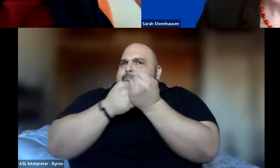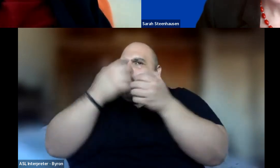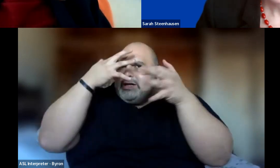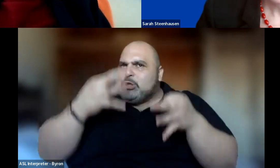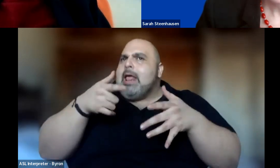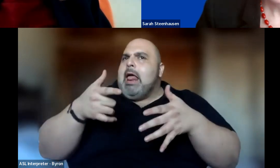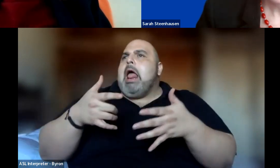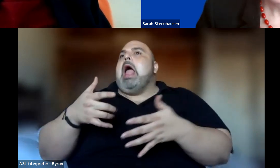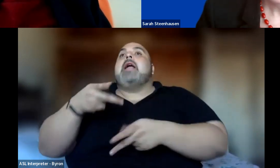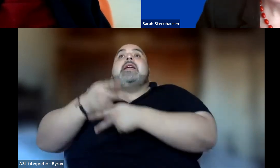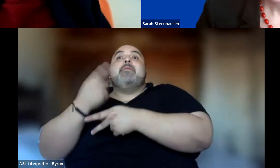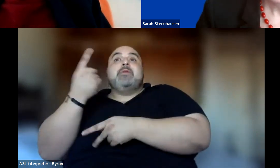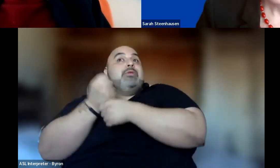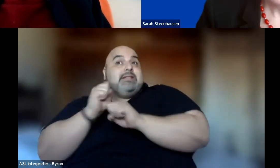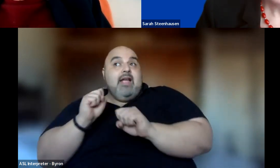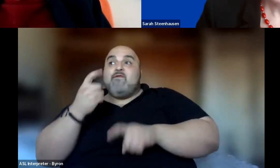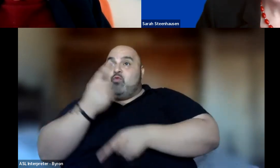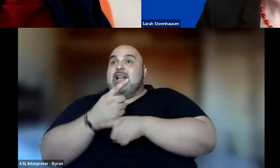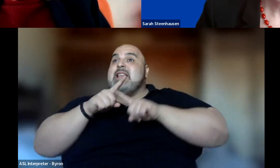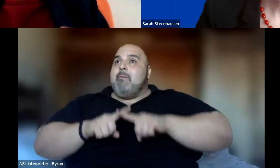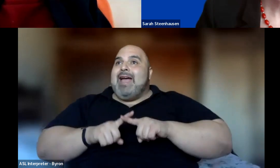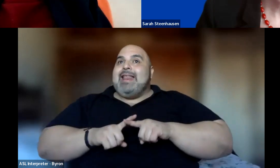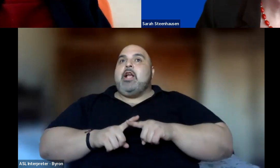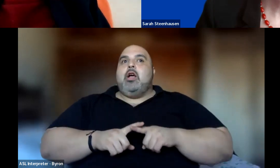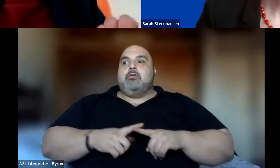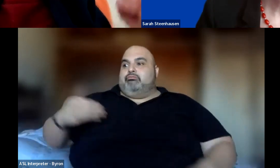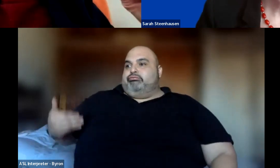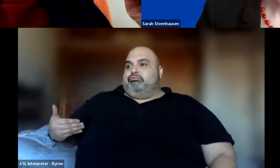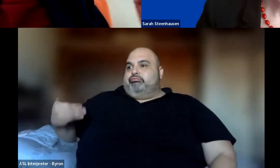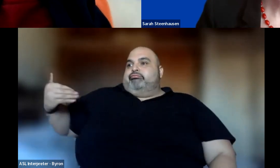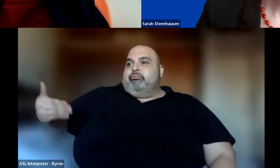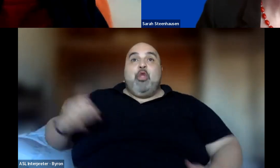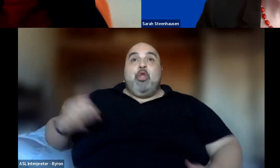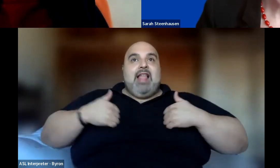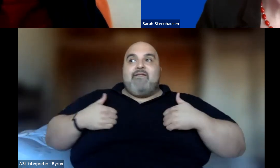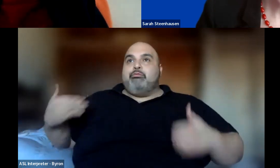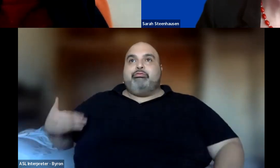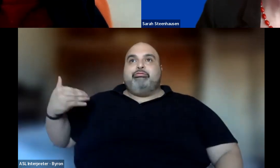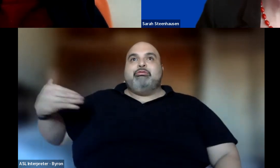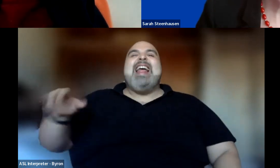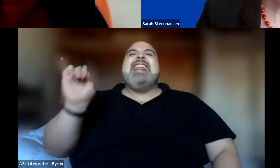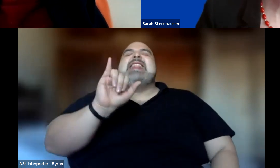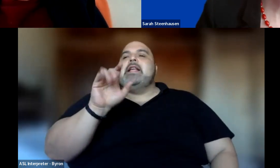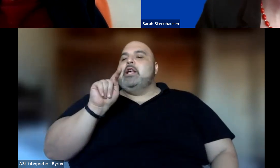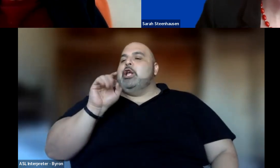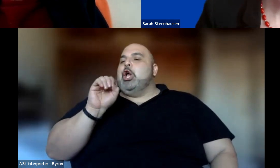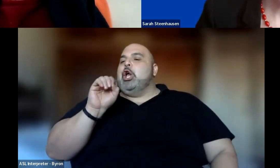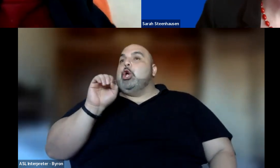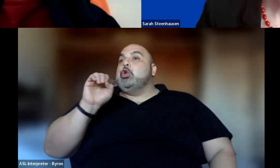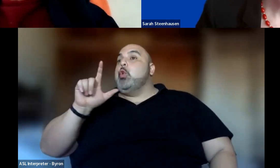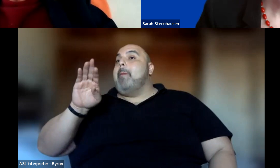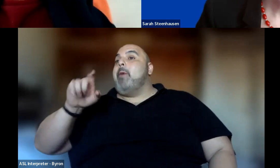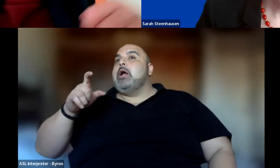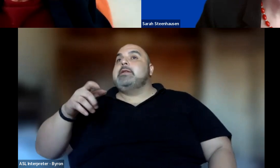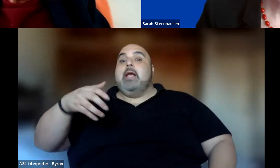safe, depending on where they are in their life. So kind of having that almost like a toolbox that you could use to explain to people,